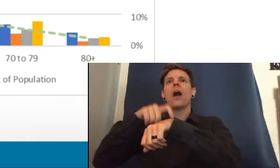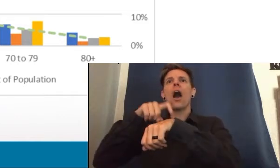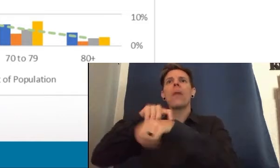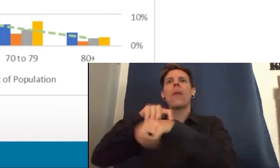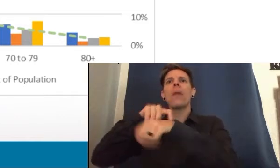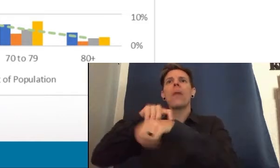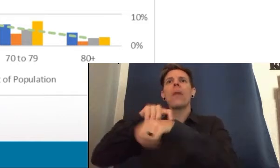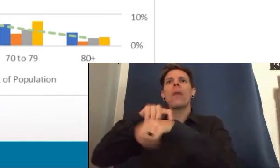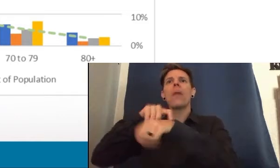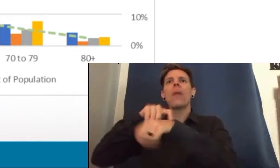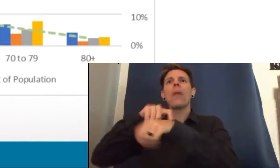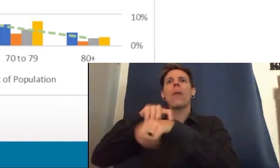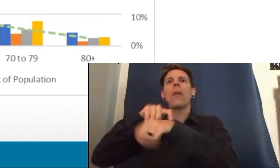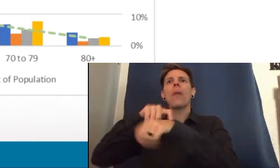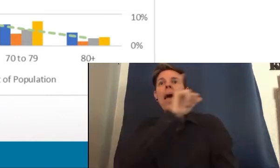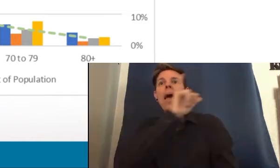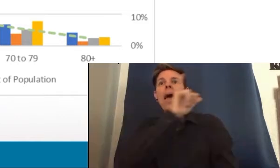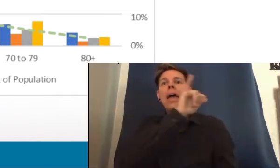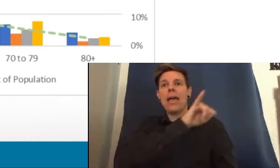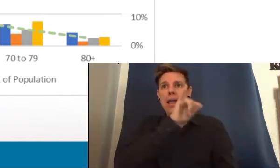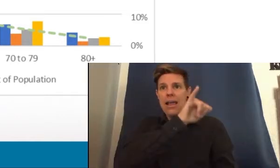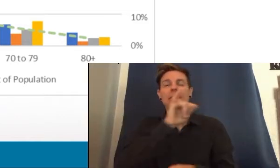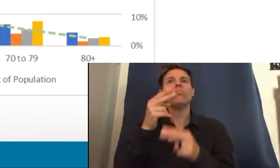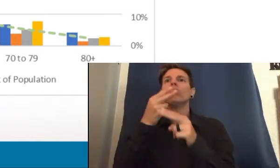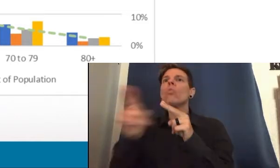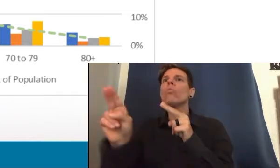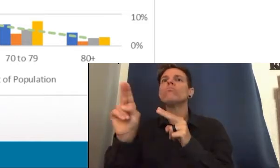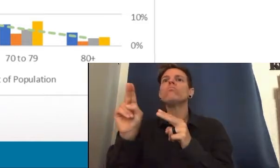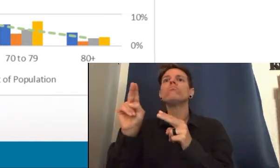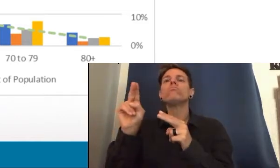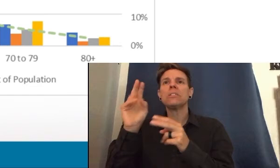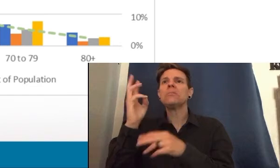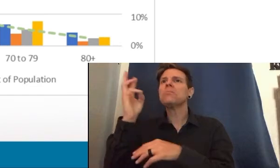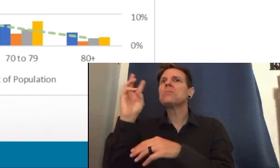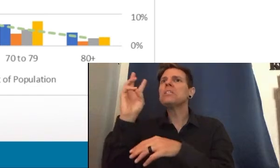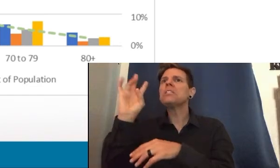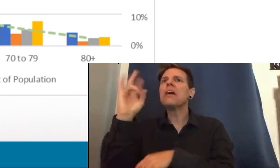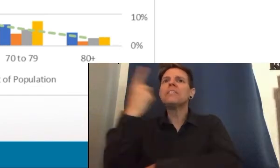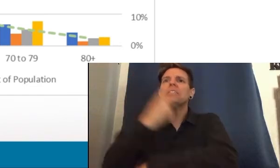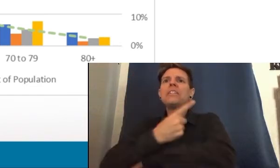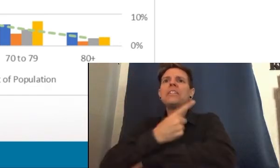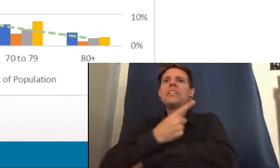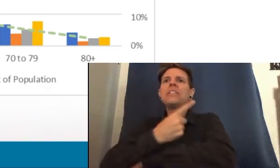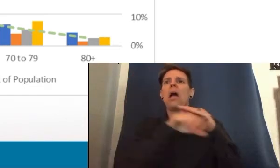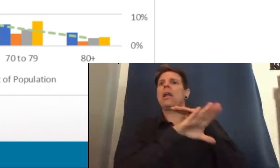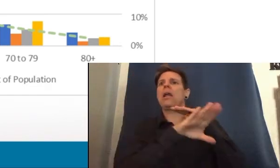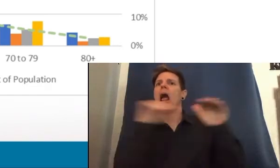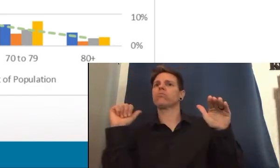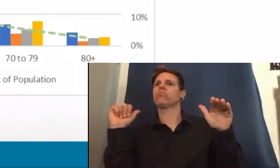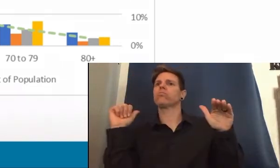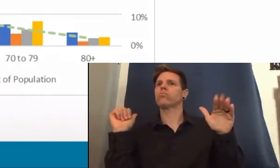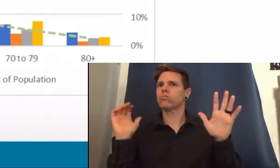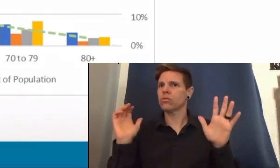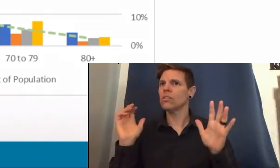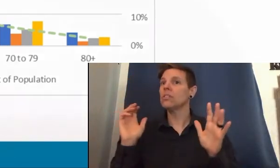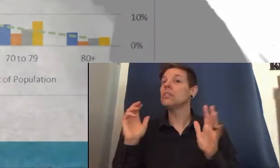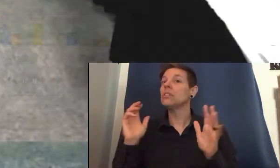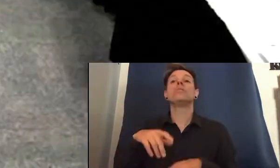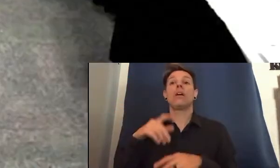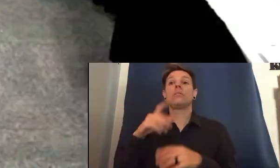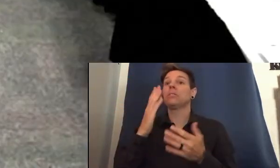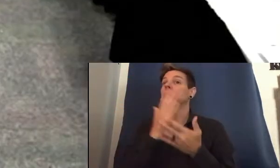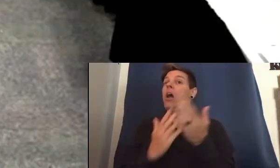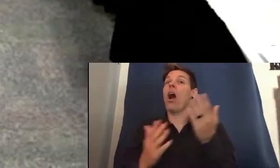days. So it's sort of a curve that goes straight down. And then, as Dr. Johnson said, you could have somebody in there for 3 months. Okay, so